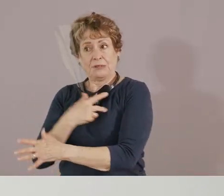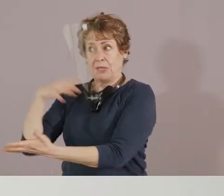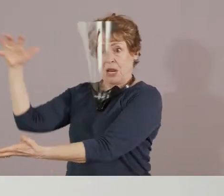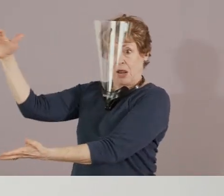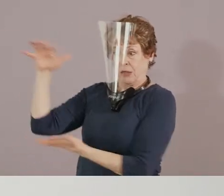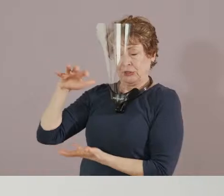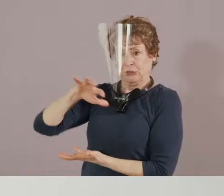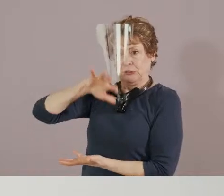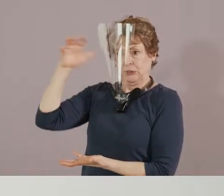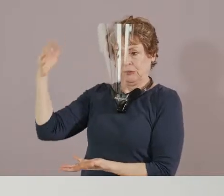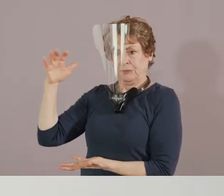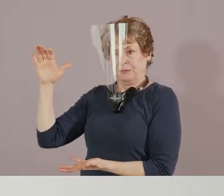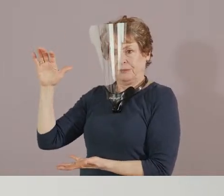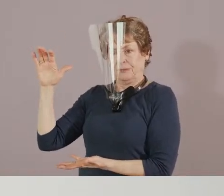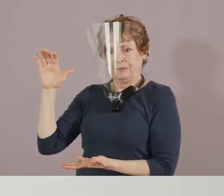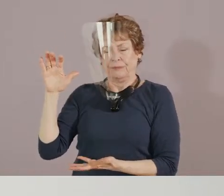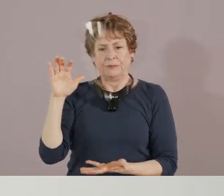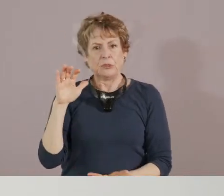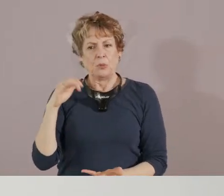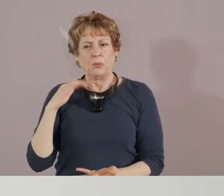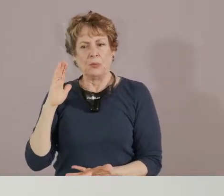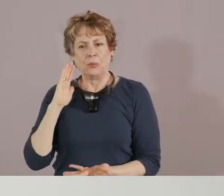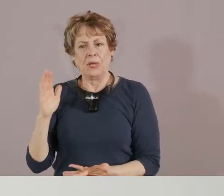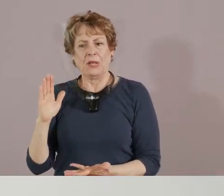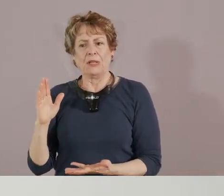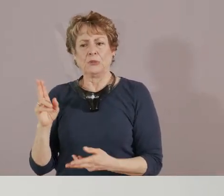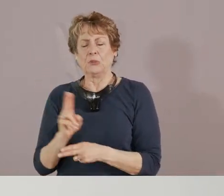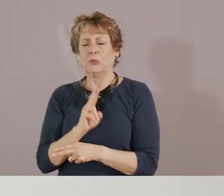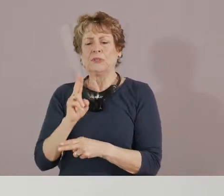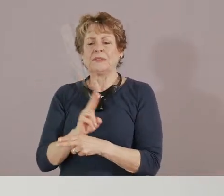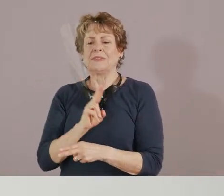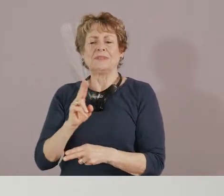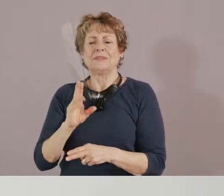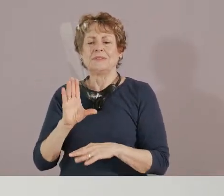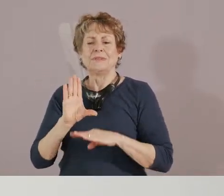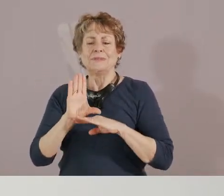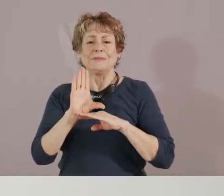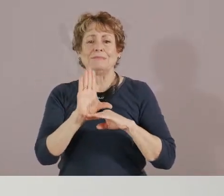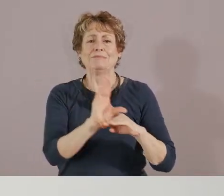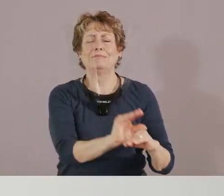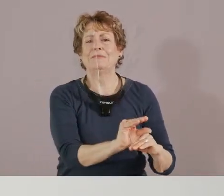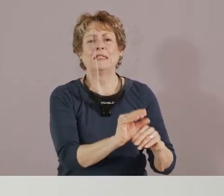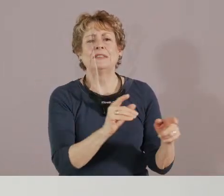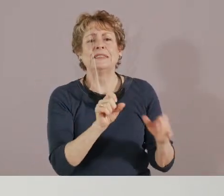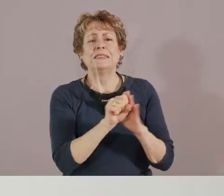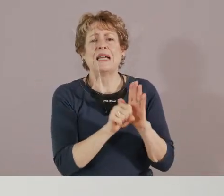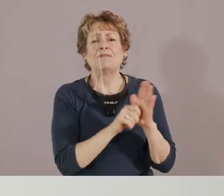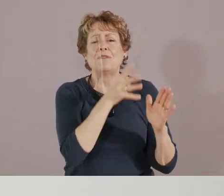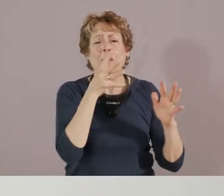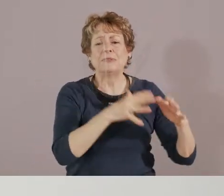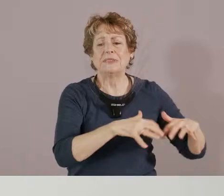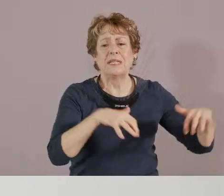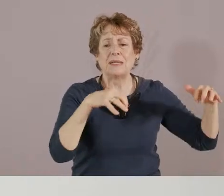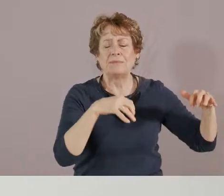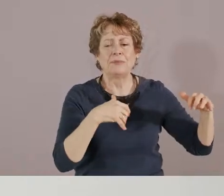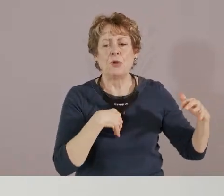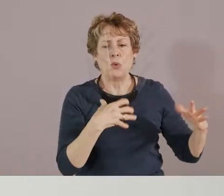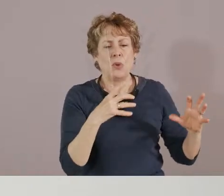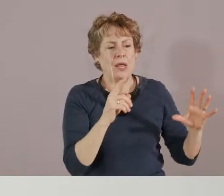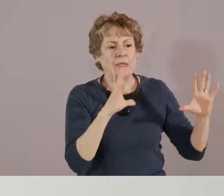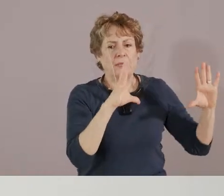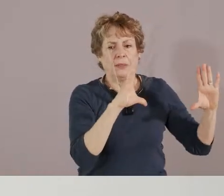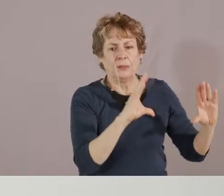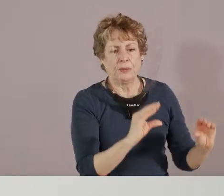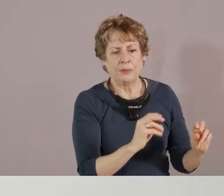pharmacies, using doctors' offices, using mobile clinics that can go into communities so that communities that may have less